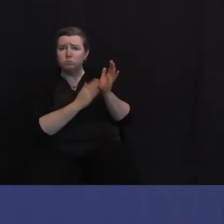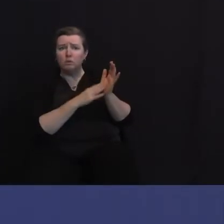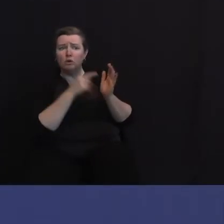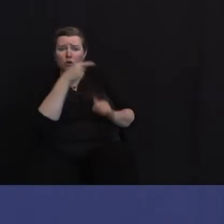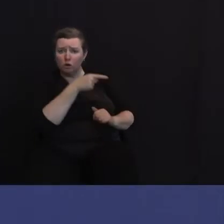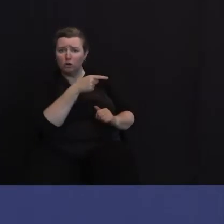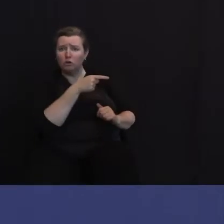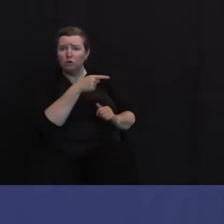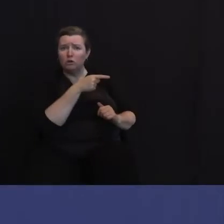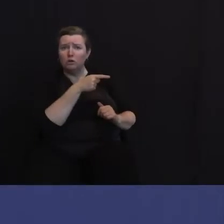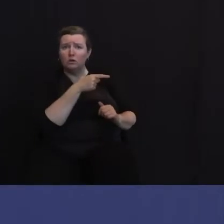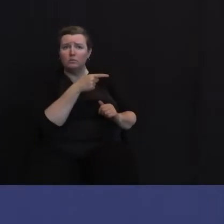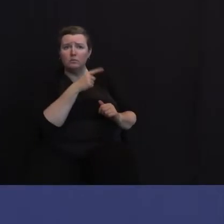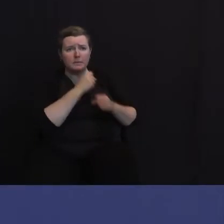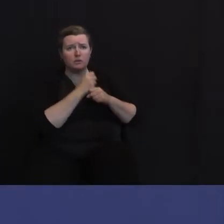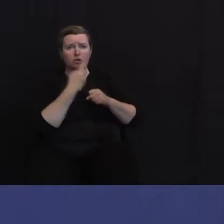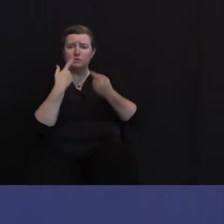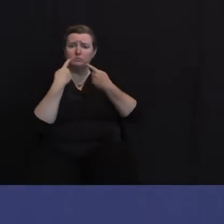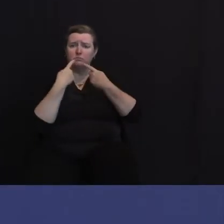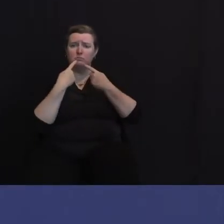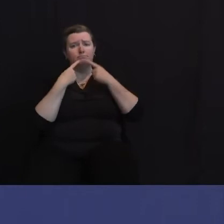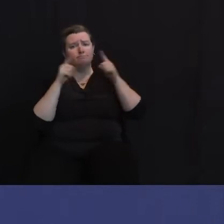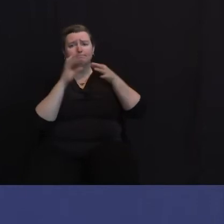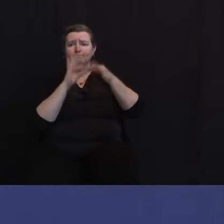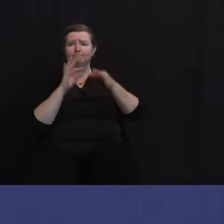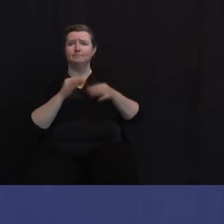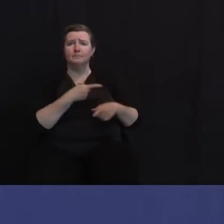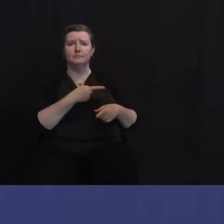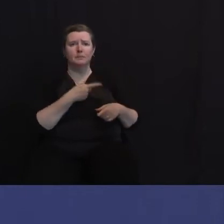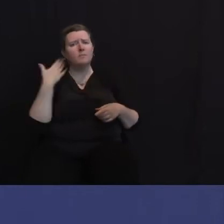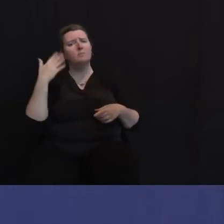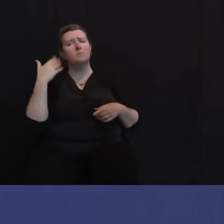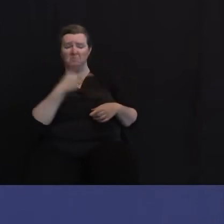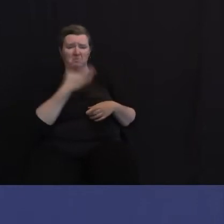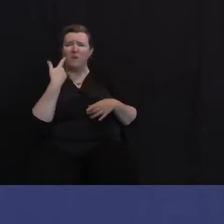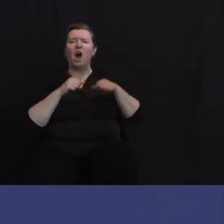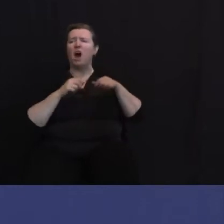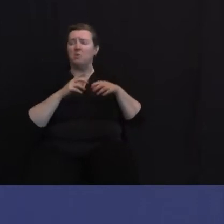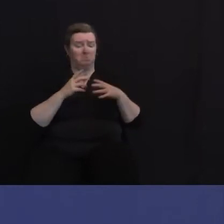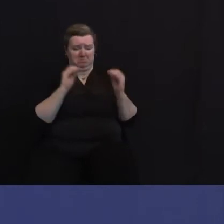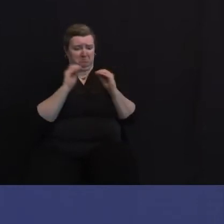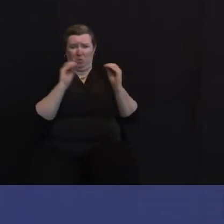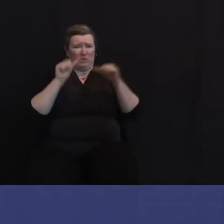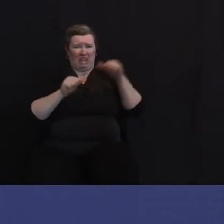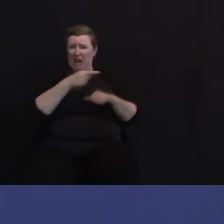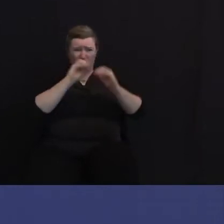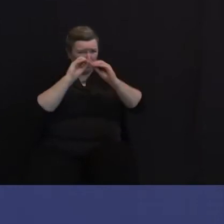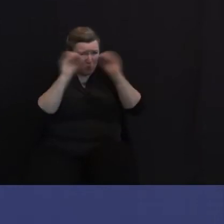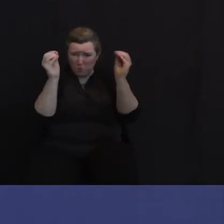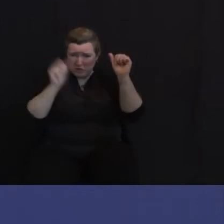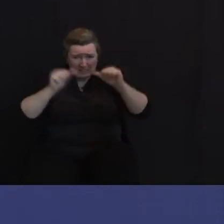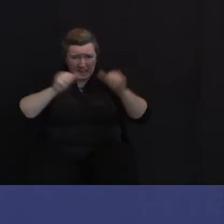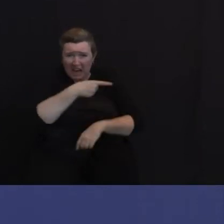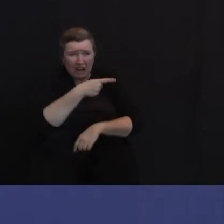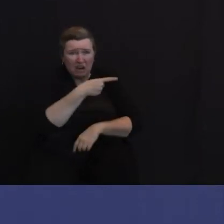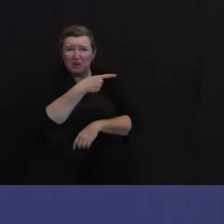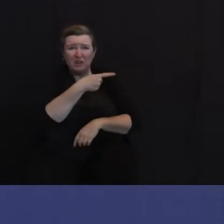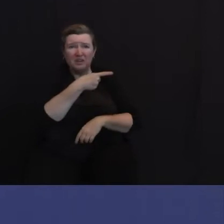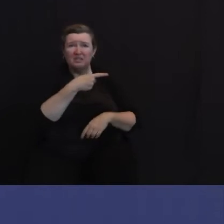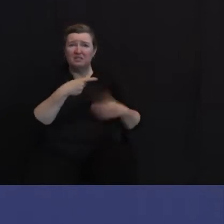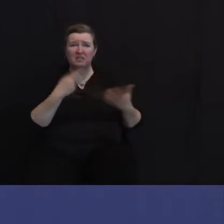this from moment one, never equivocated. And I want to give her a shout out to her father, who, again, I've not been aligned with